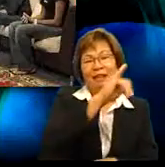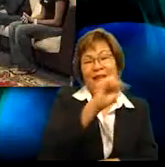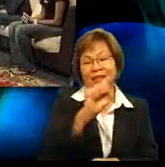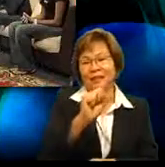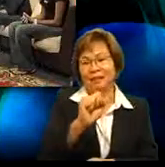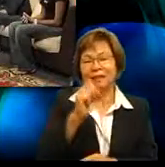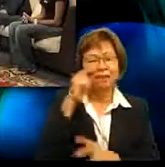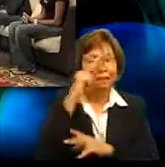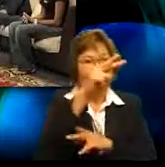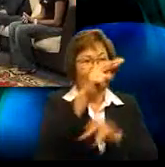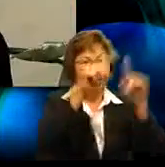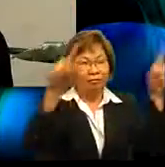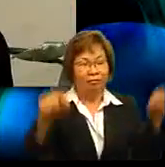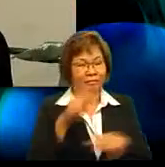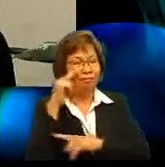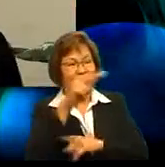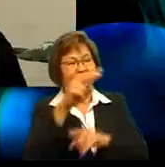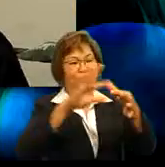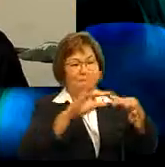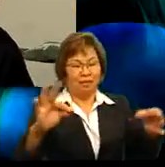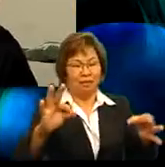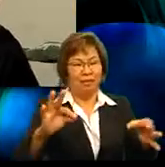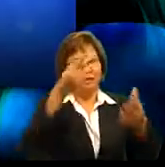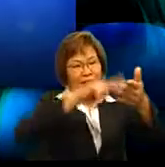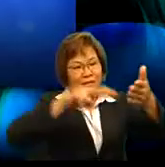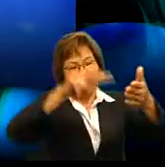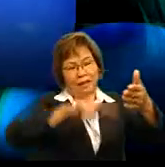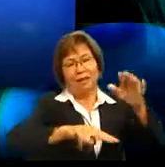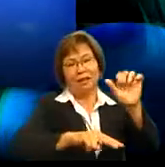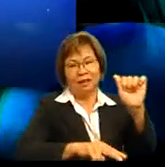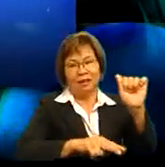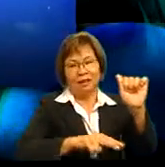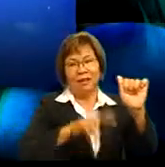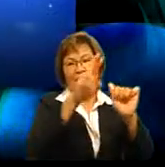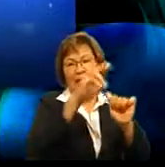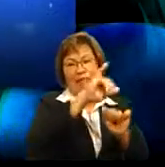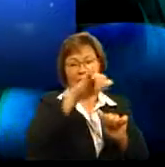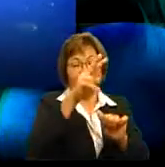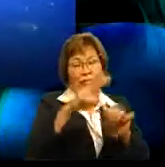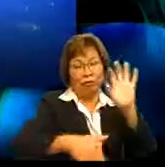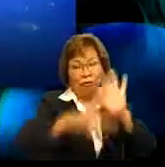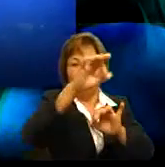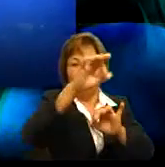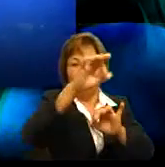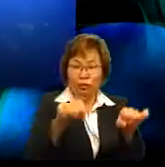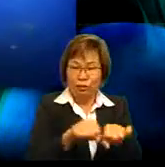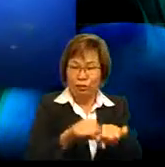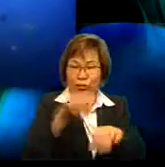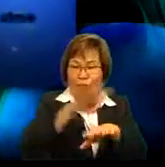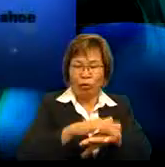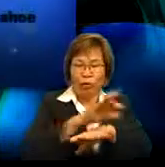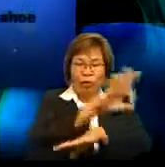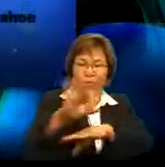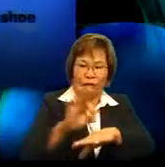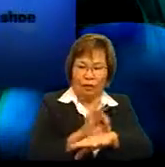Iskandar, please take a look at the screen. The sentence reads, A. Rajiv found a shoes on the